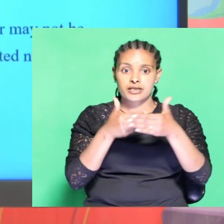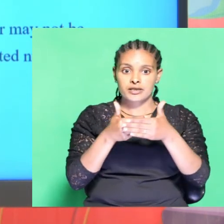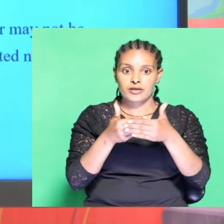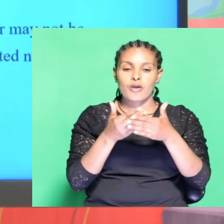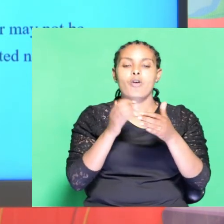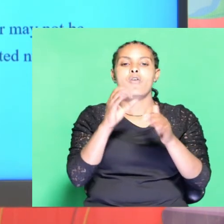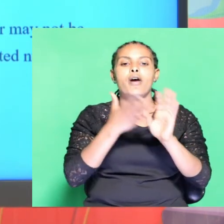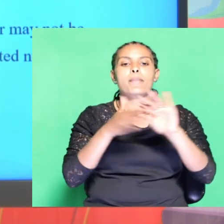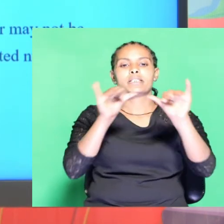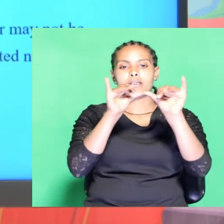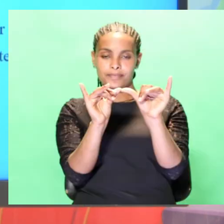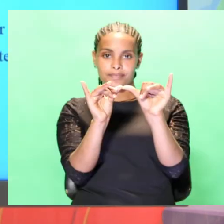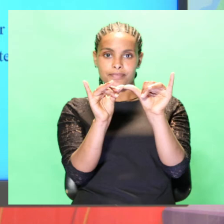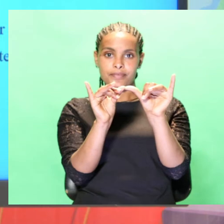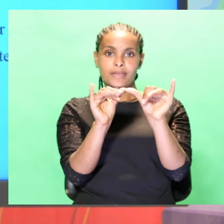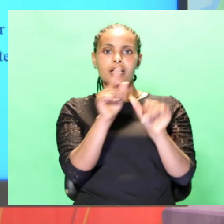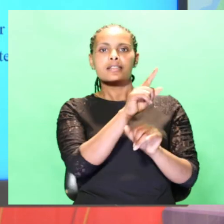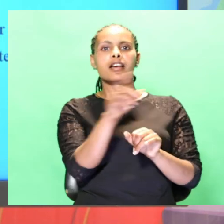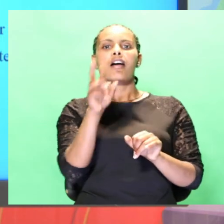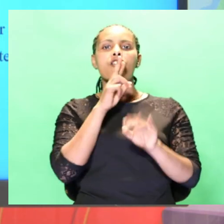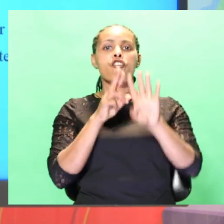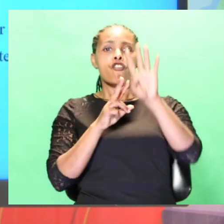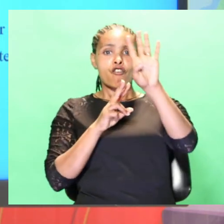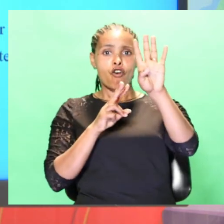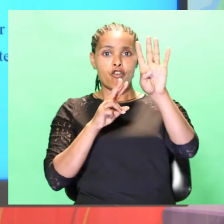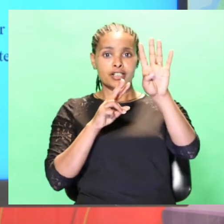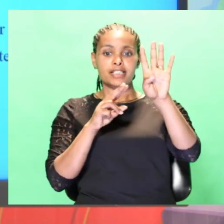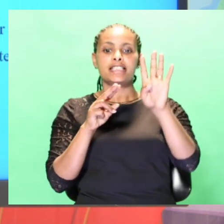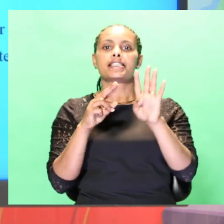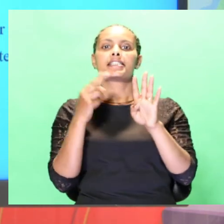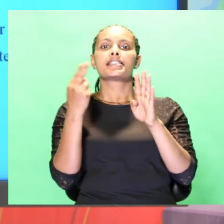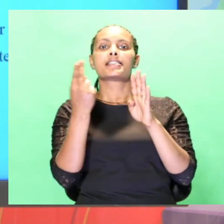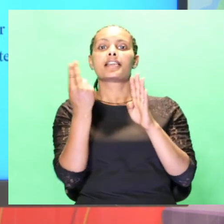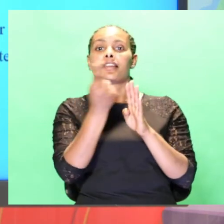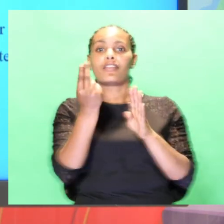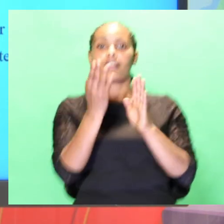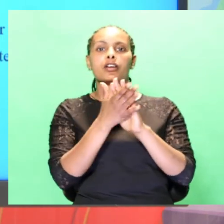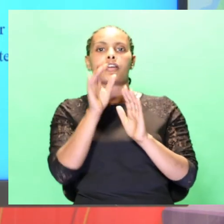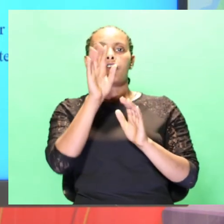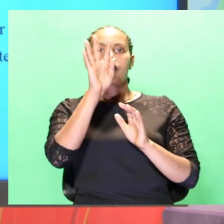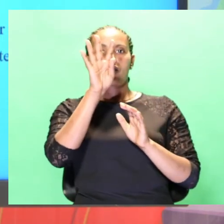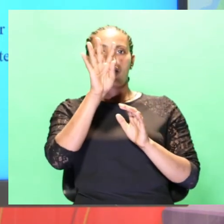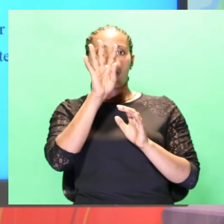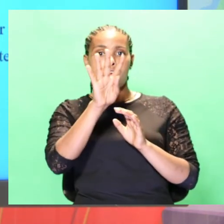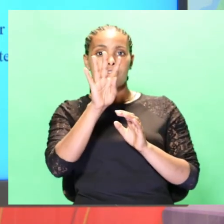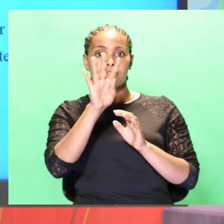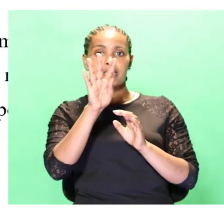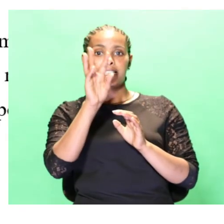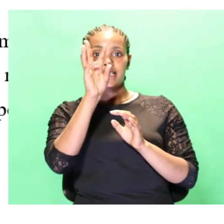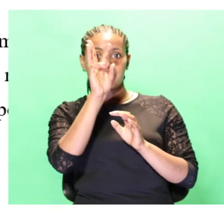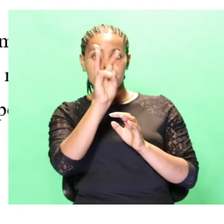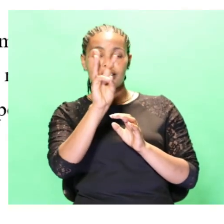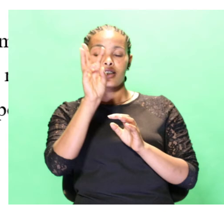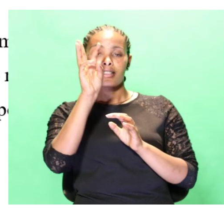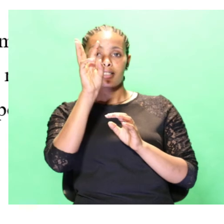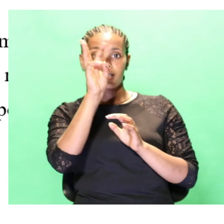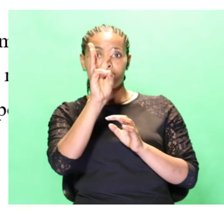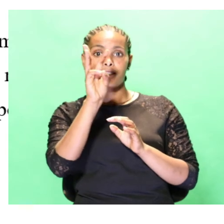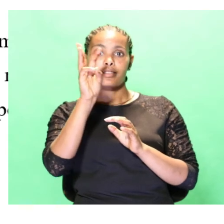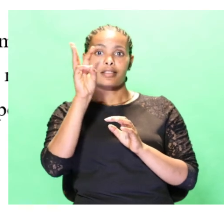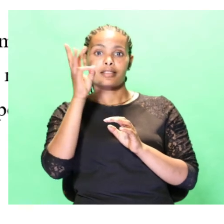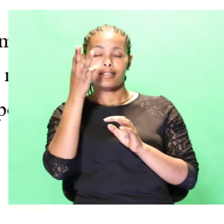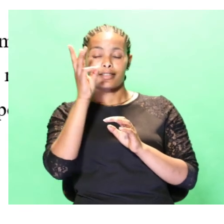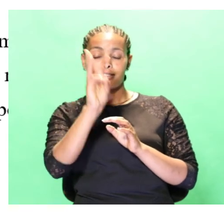a measurement. There are 4 significant figures in 20.44 and